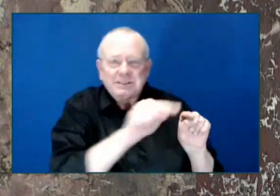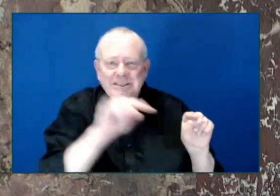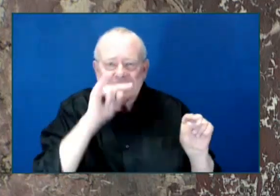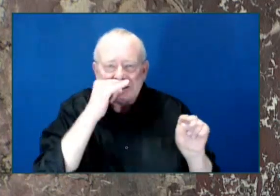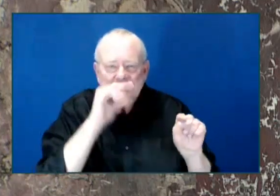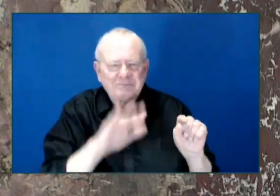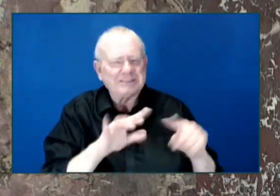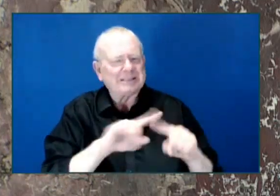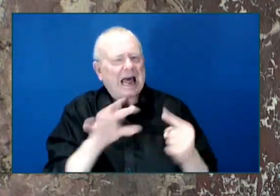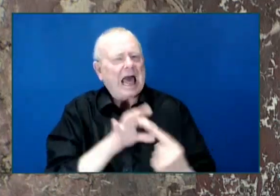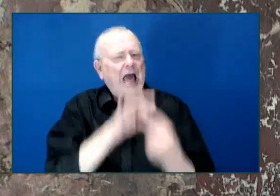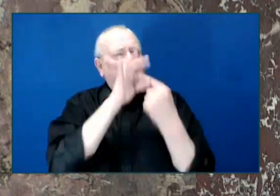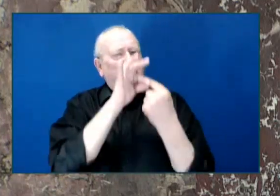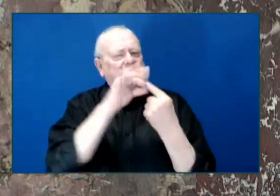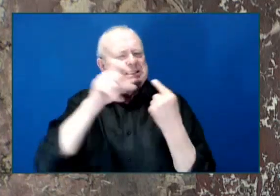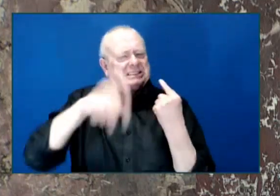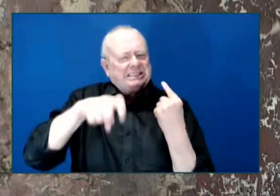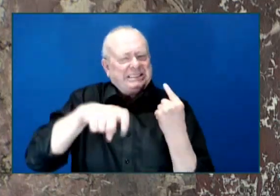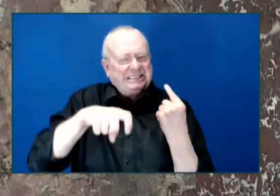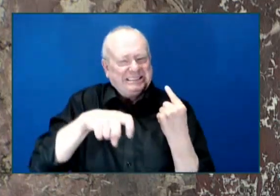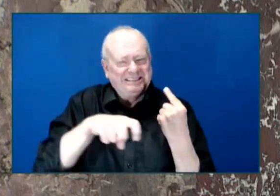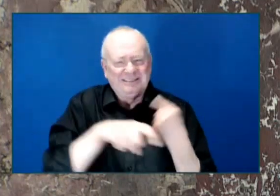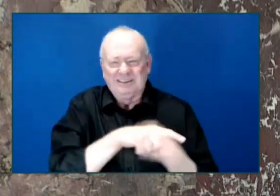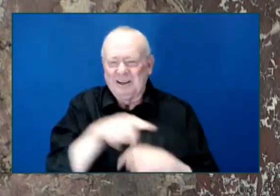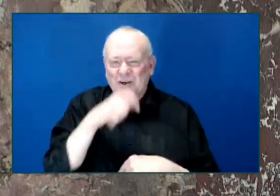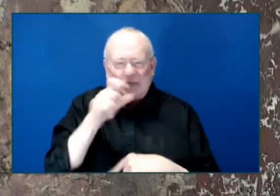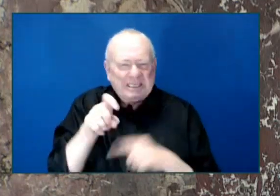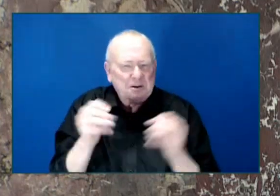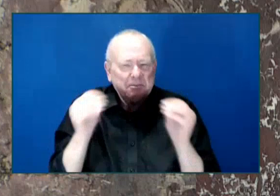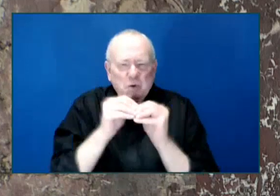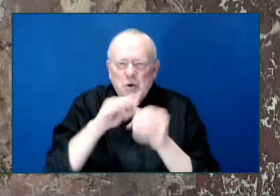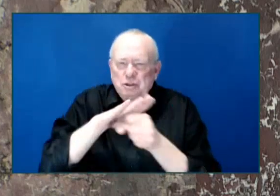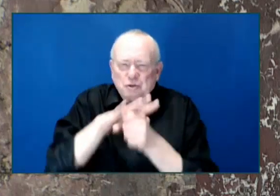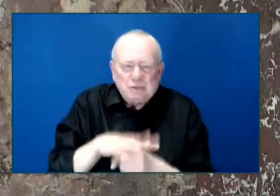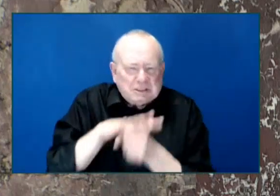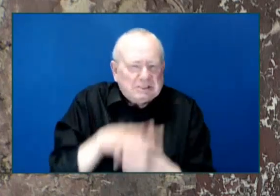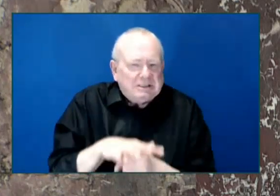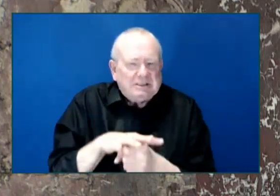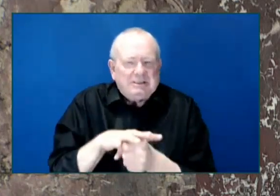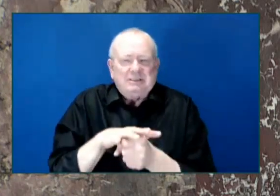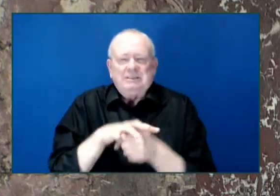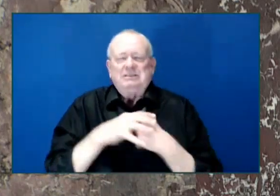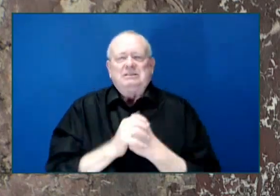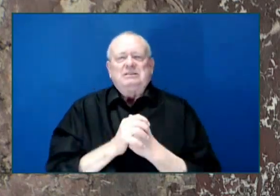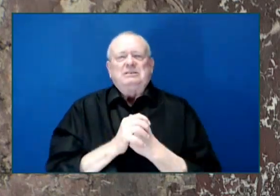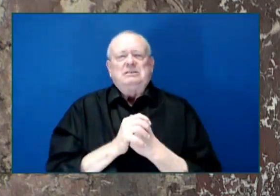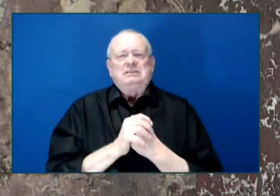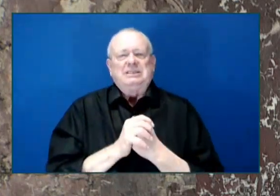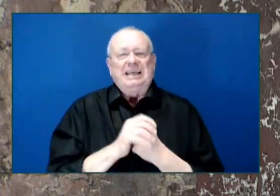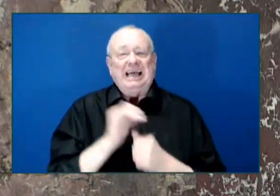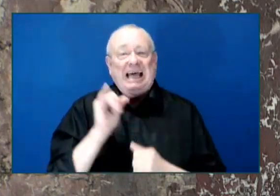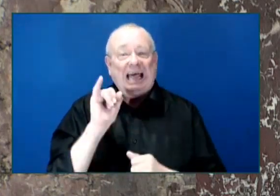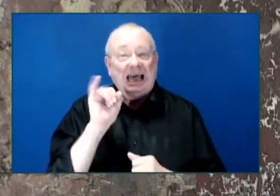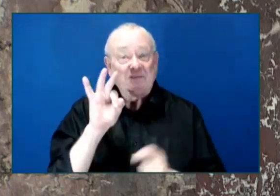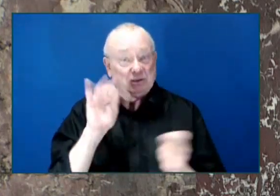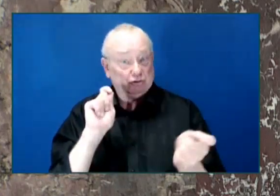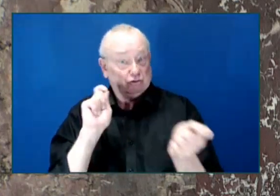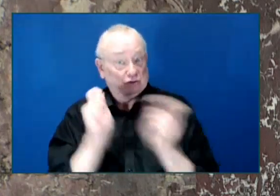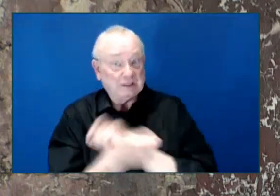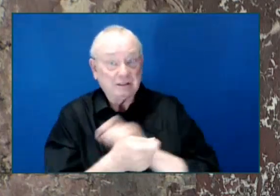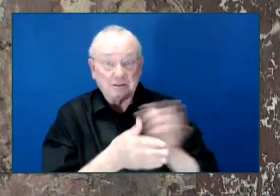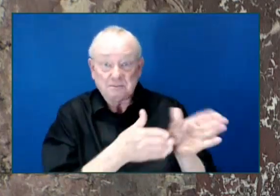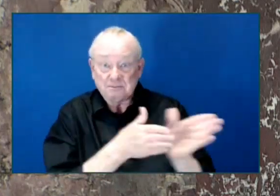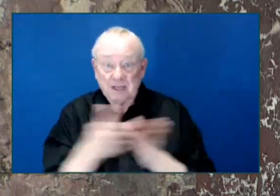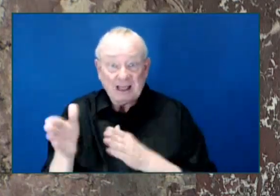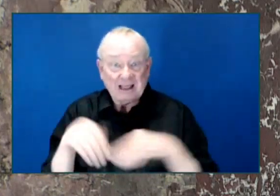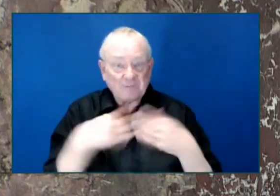that they were under additional stress when the whole plan was to provide additional supports to these kids that didn't have the care. So reassuring